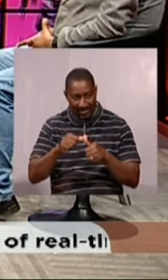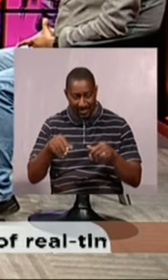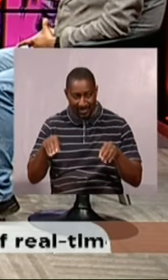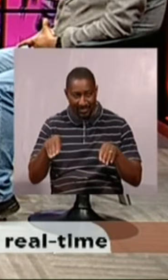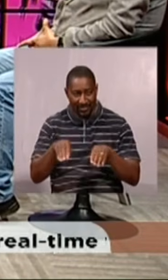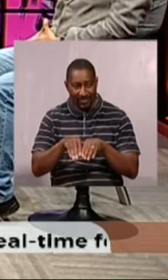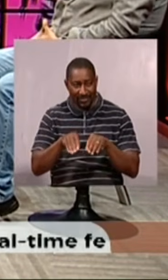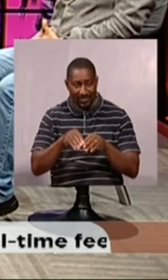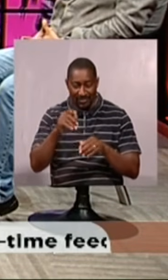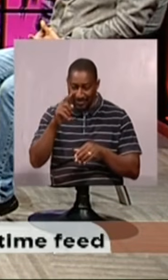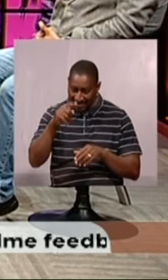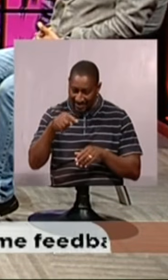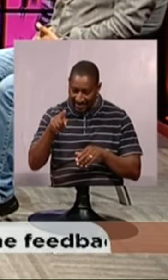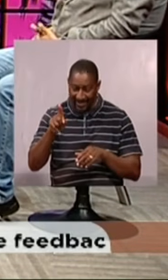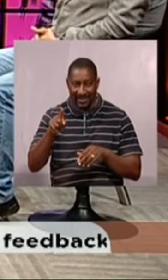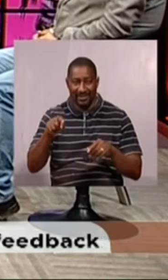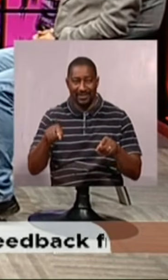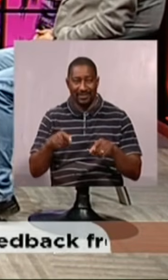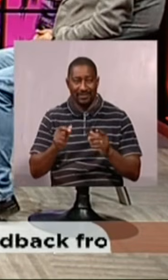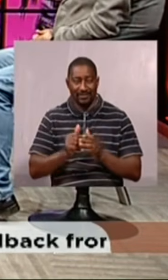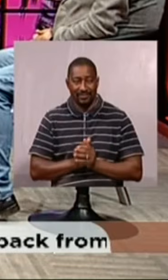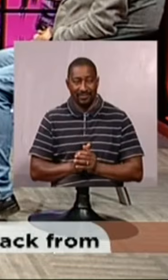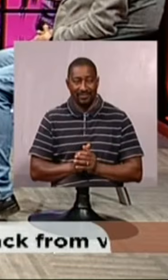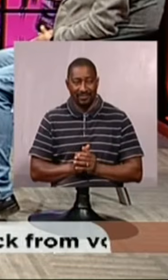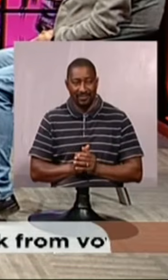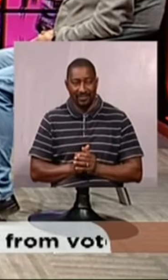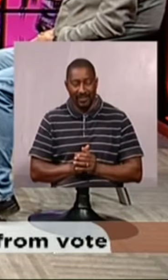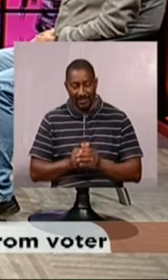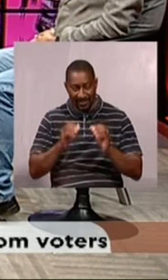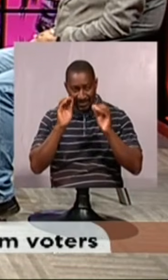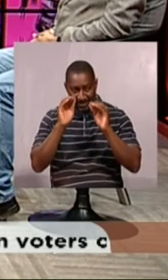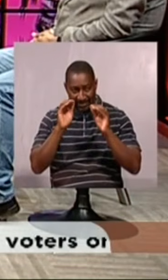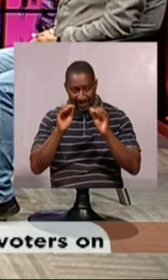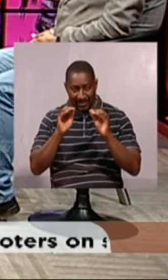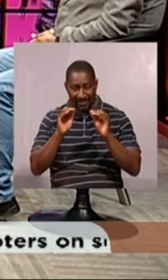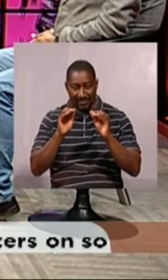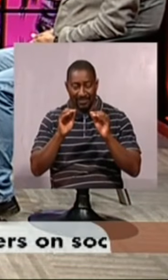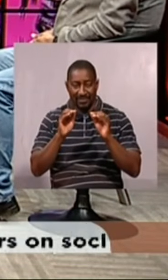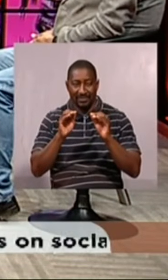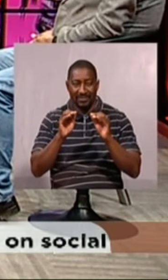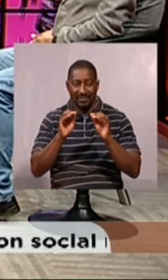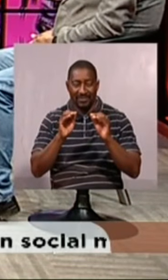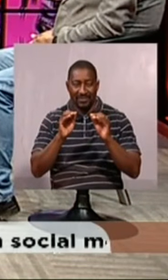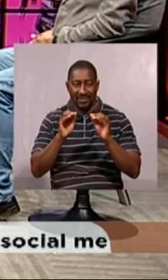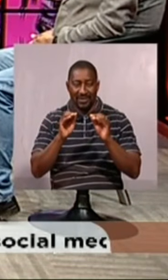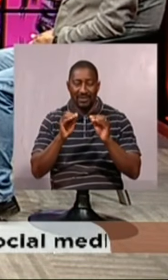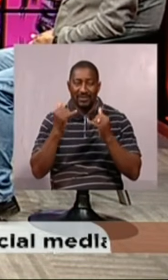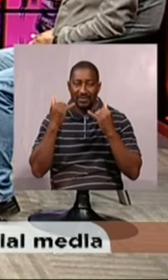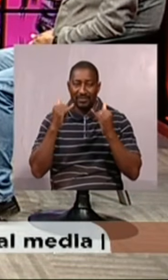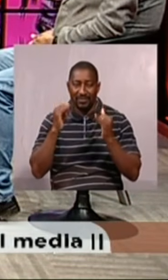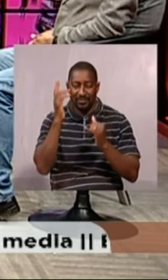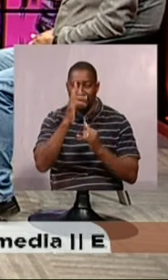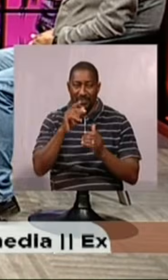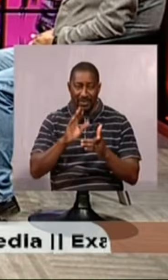not allow such conversations to happen on public platforms, to educate, to let people know the dangers, we're going to be singing the same tune as